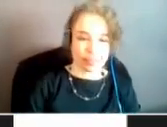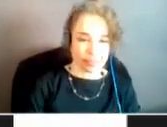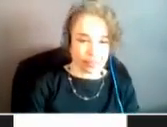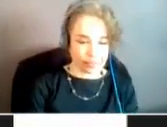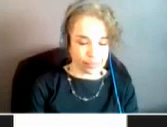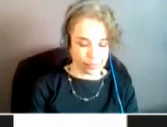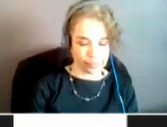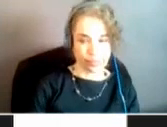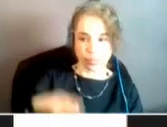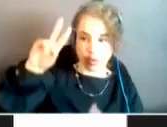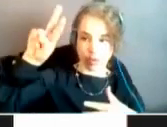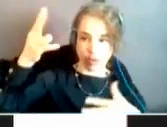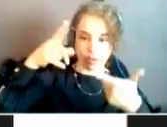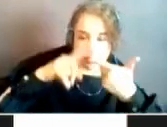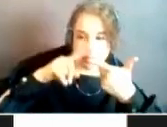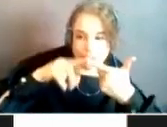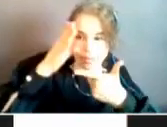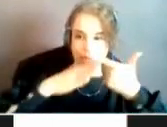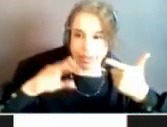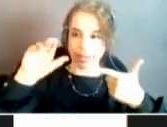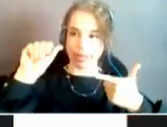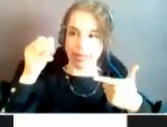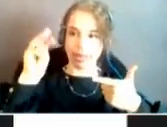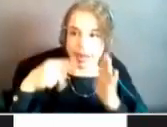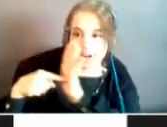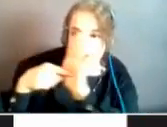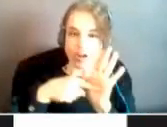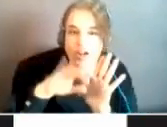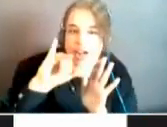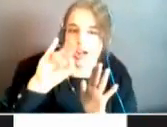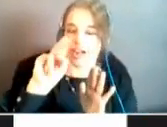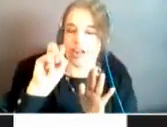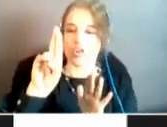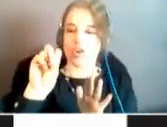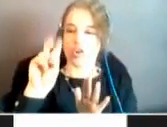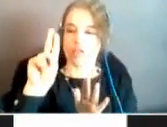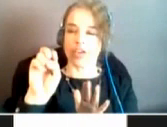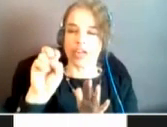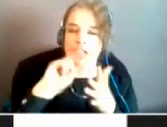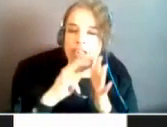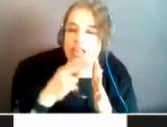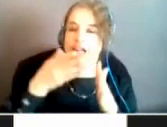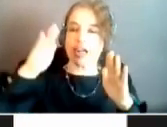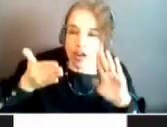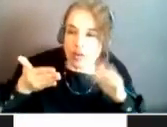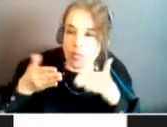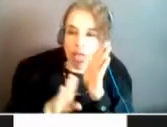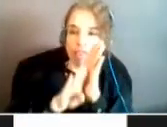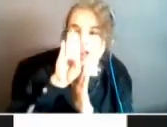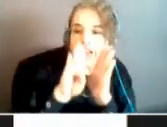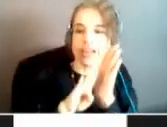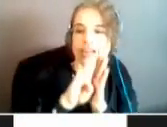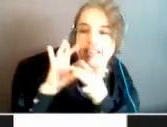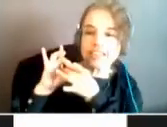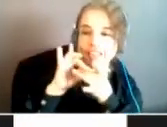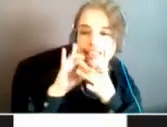The second part of the AIM model is to intervene, you know, to introduce and develop a